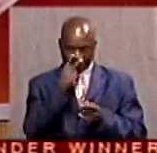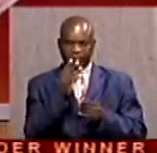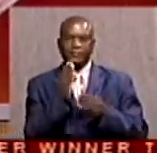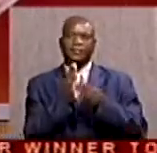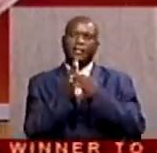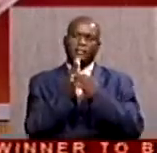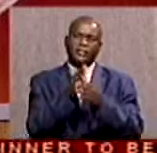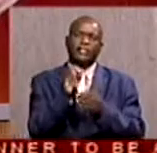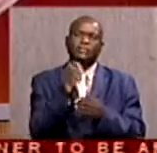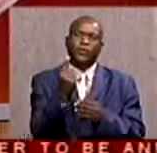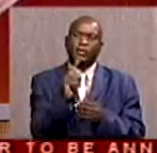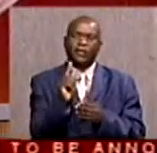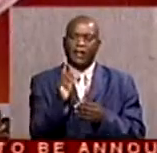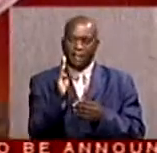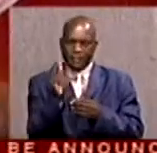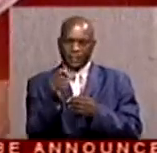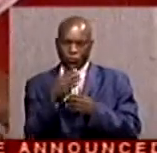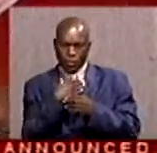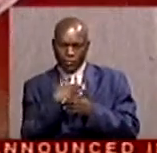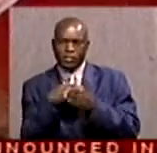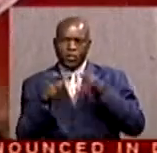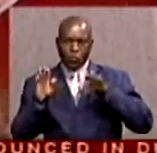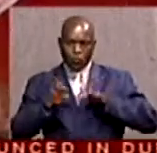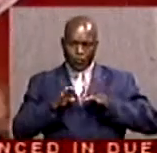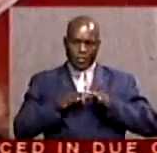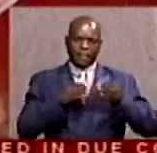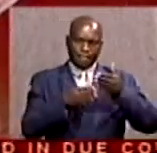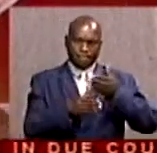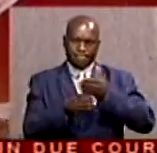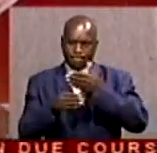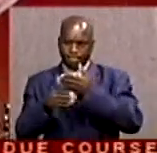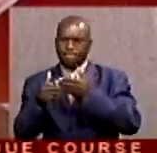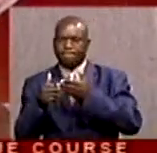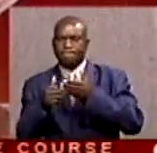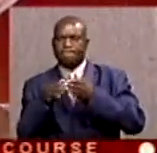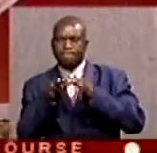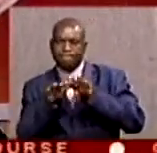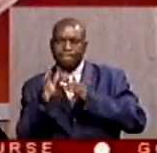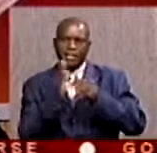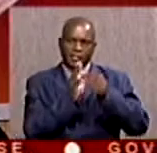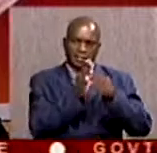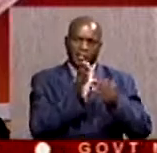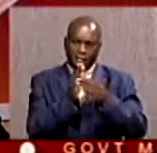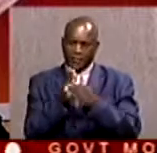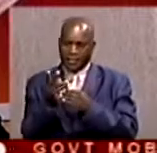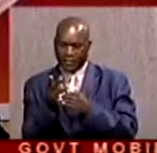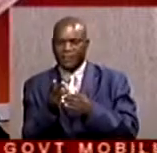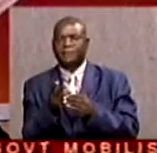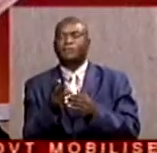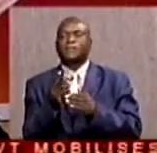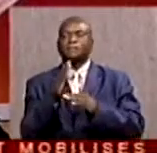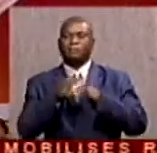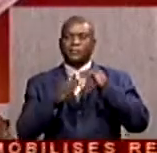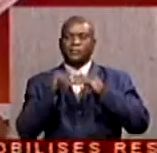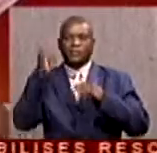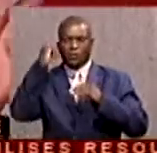leadership positions. And that's really where we want to focus on the sub-national level, on leadership, like building skills of